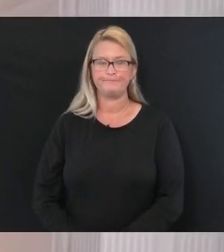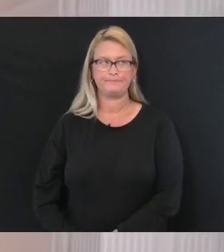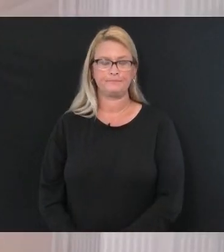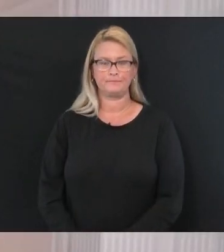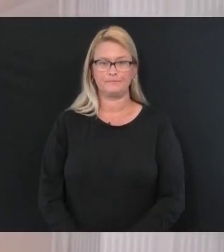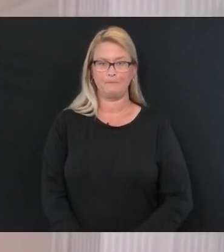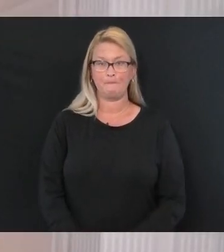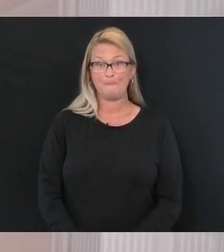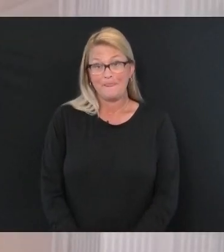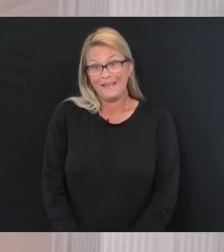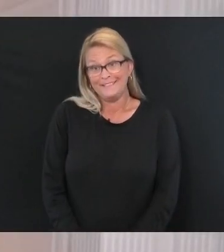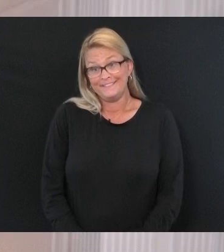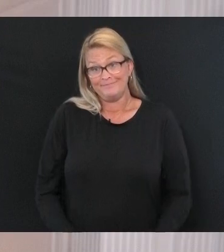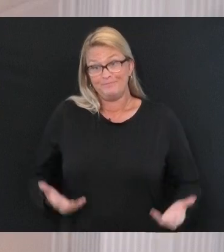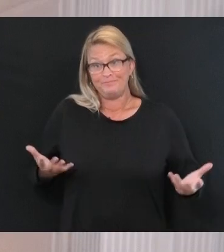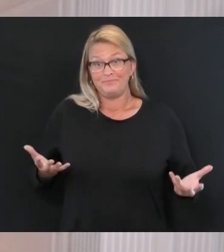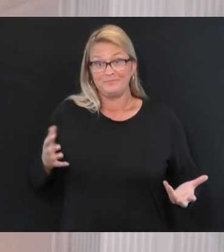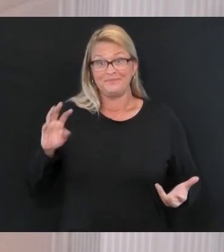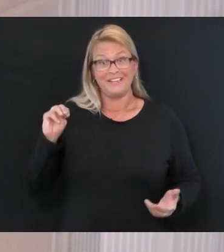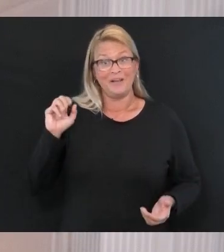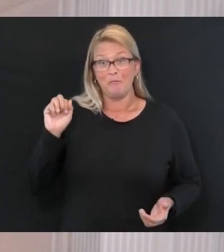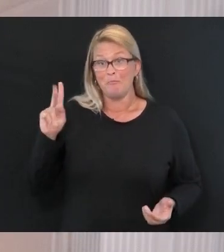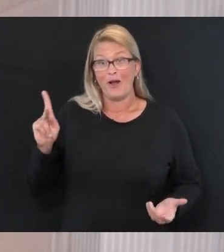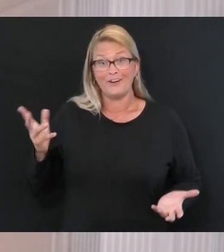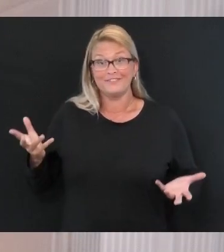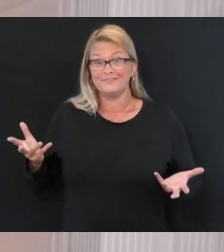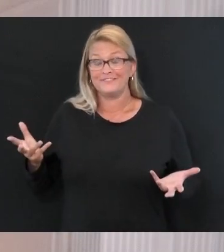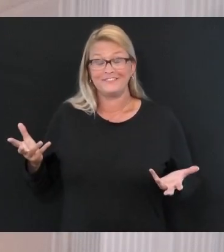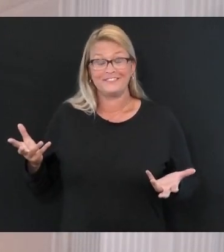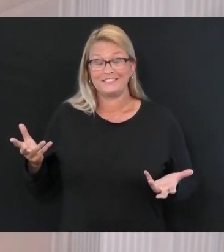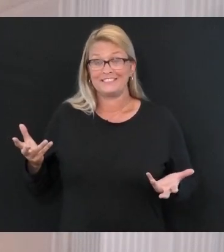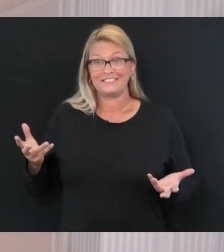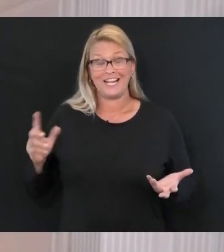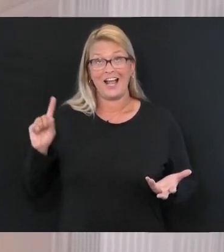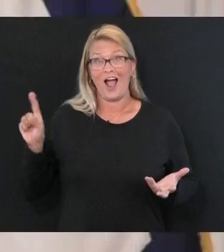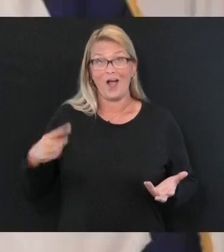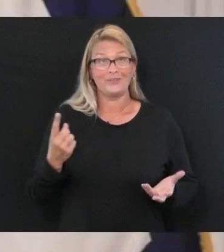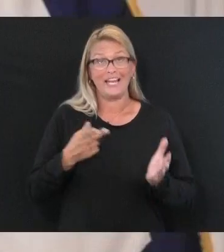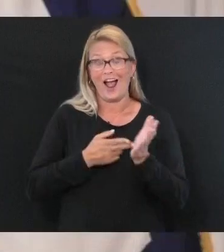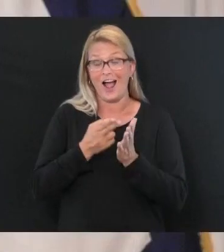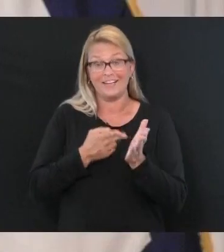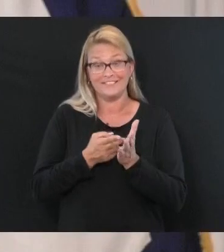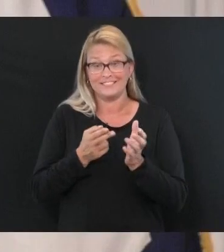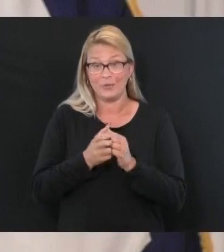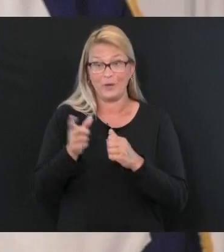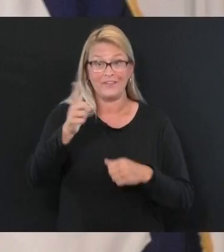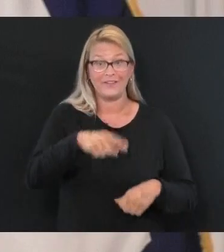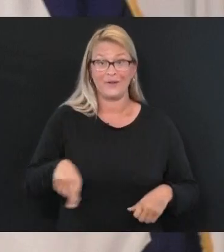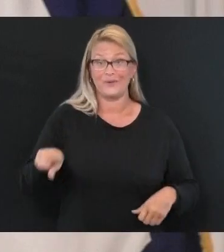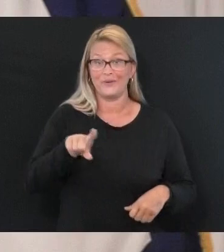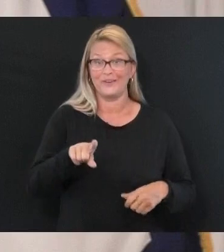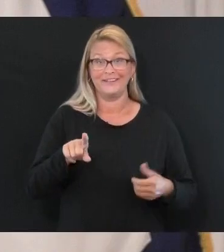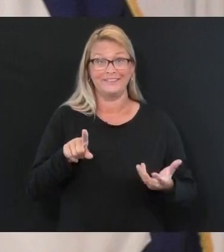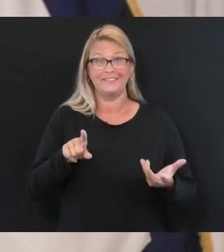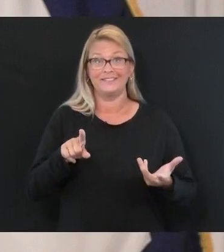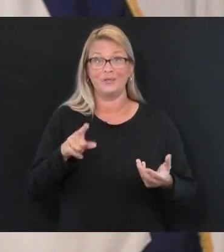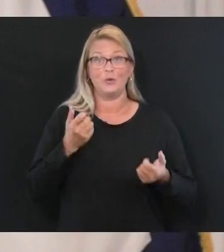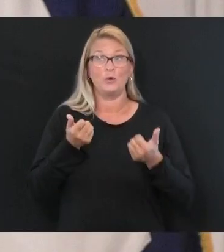Well, Mark, we're just, you know, only thing I could possibly say is we're trying to keep